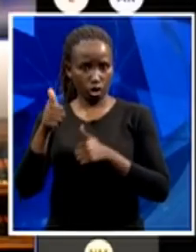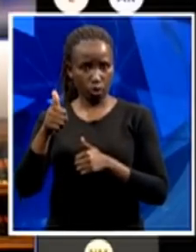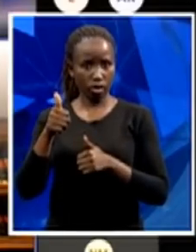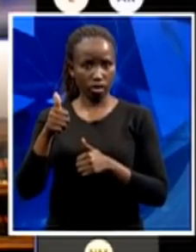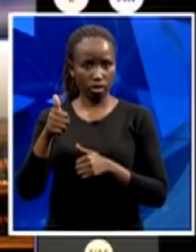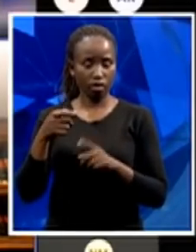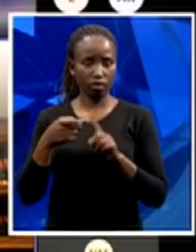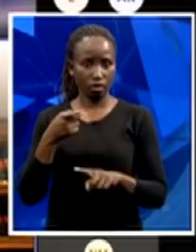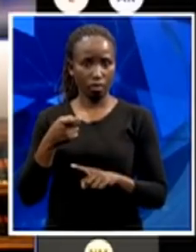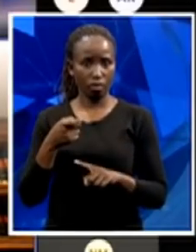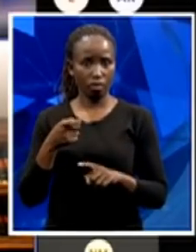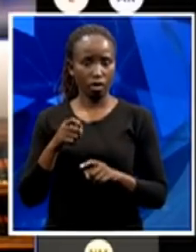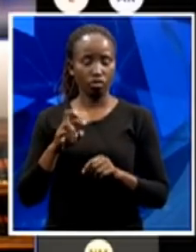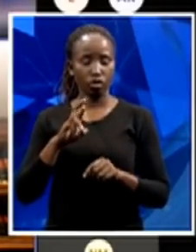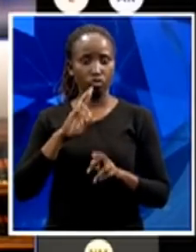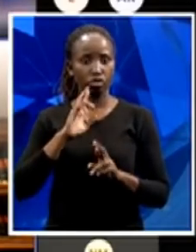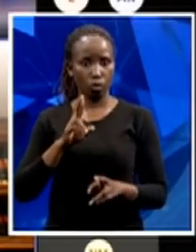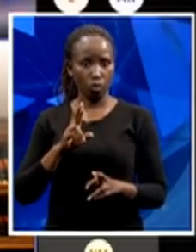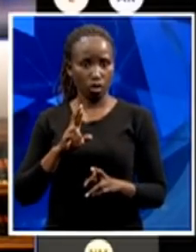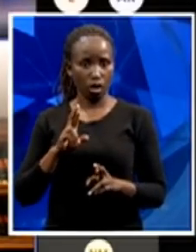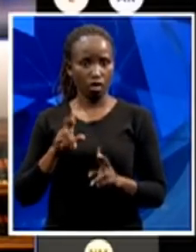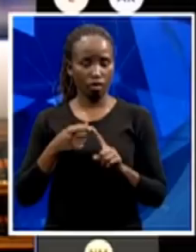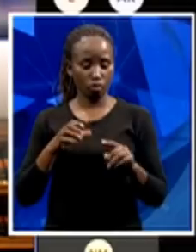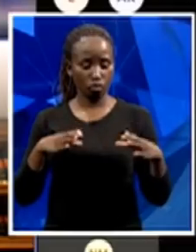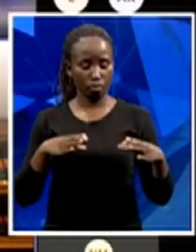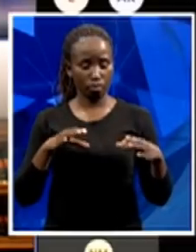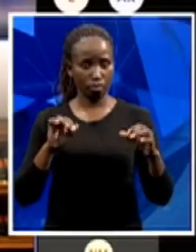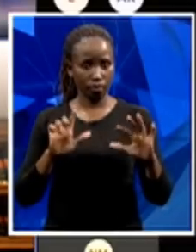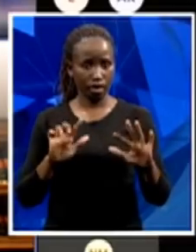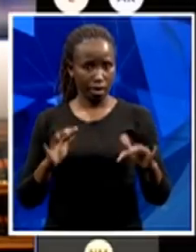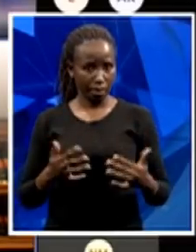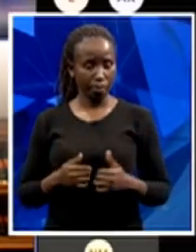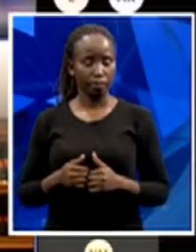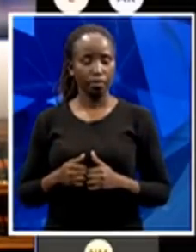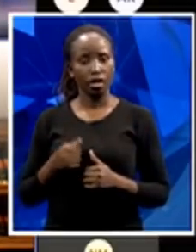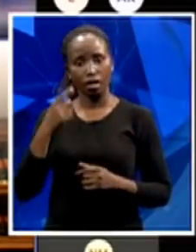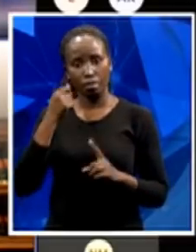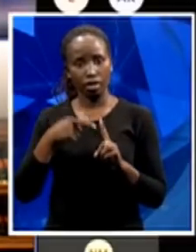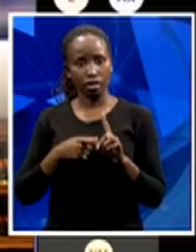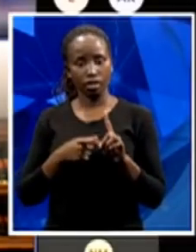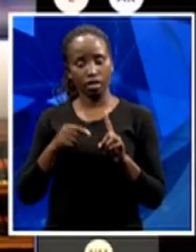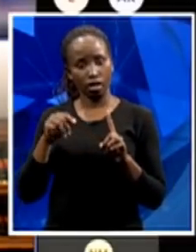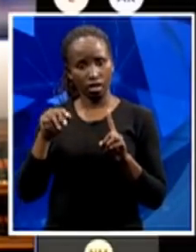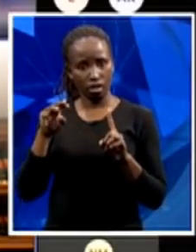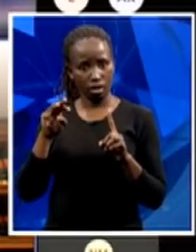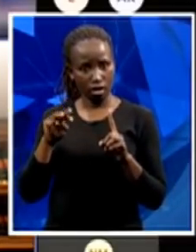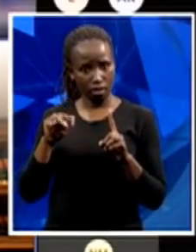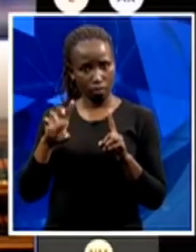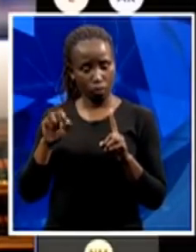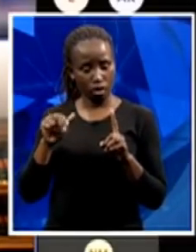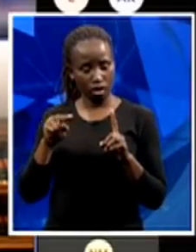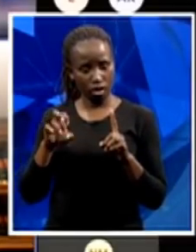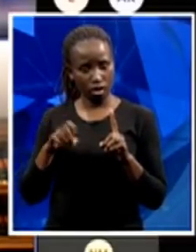Rule 7, Mr. Mawere purports to rely on the constitution of the ANC, and in